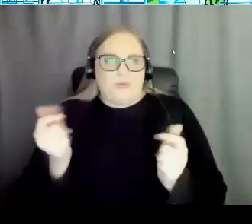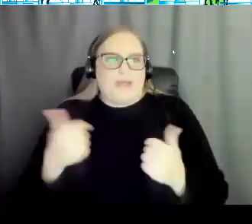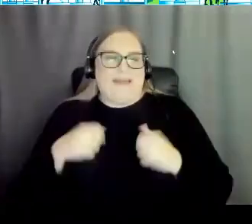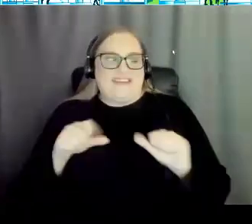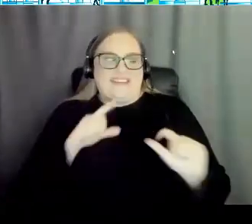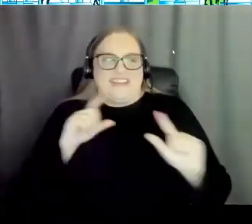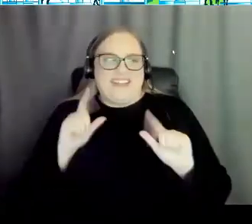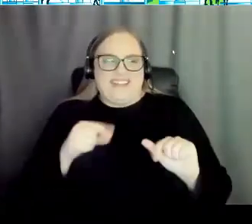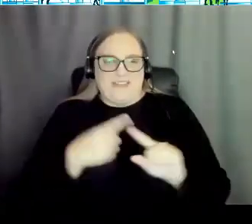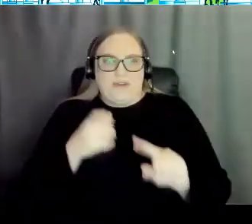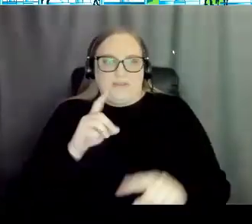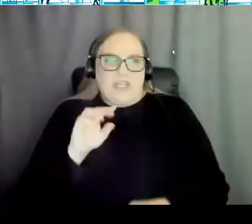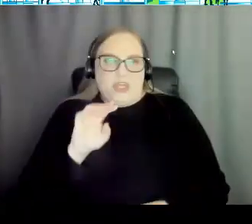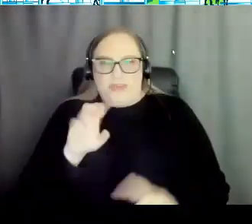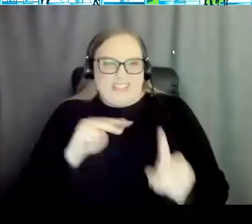one from DOE.